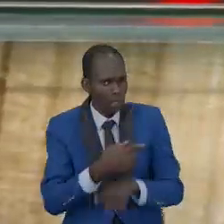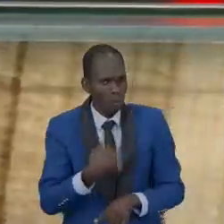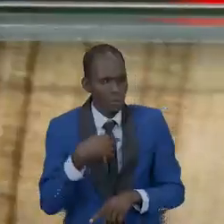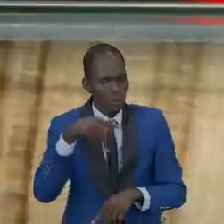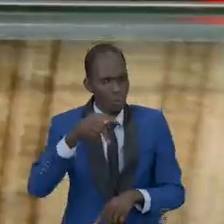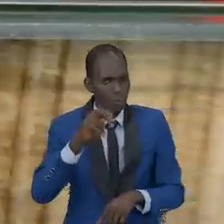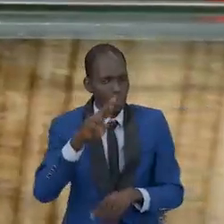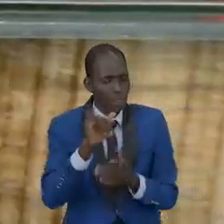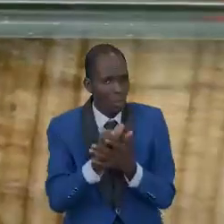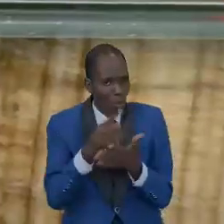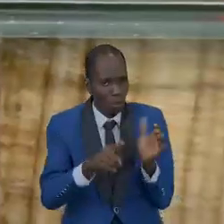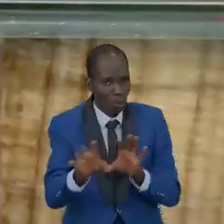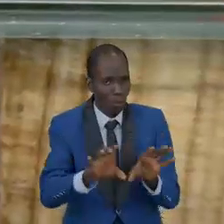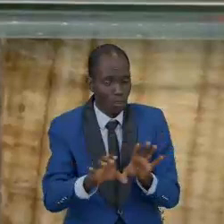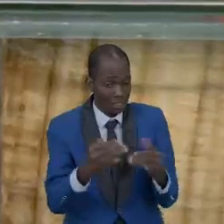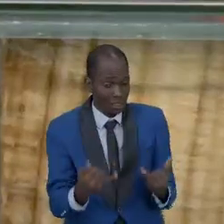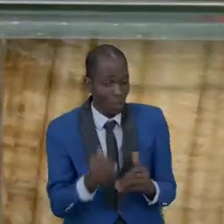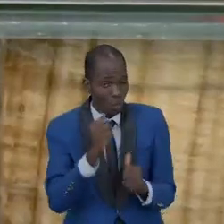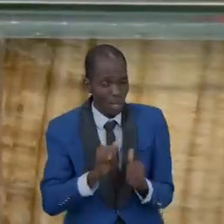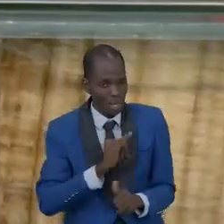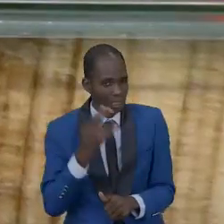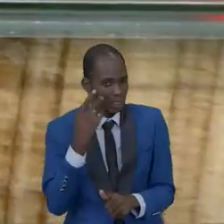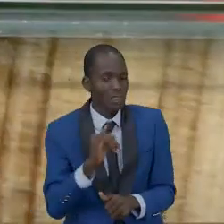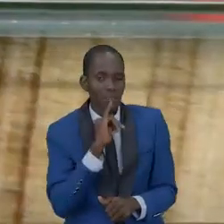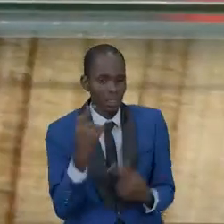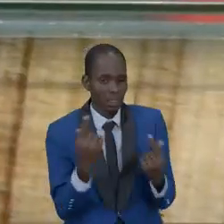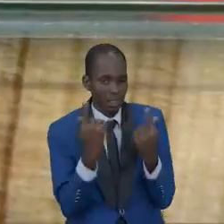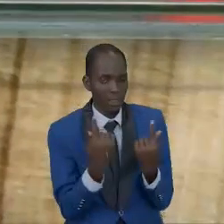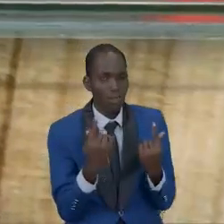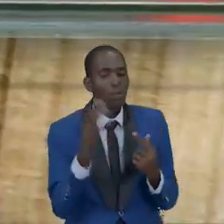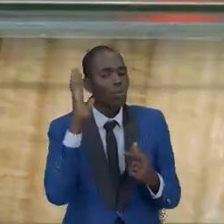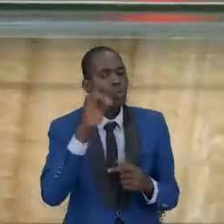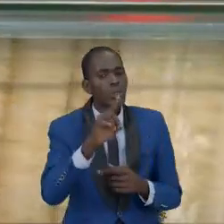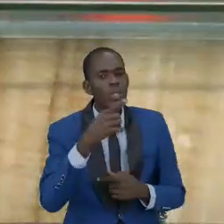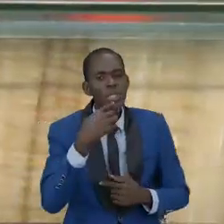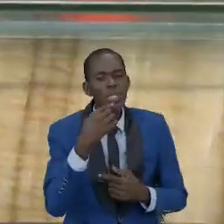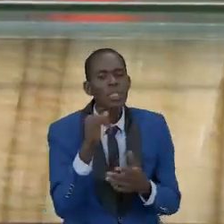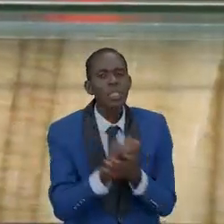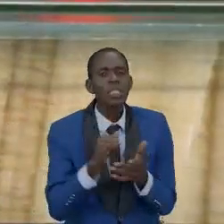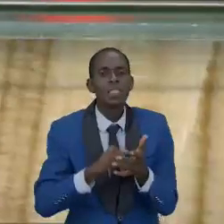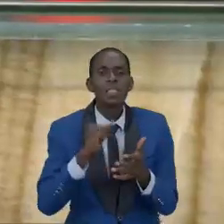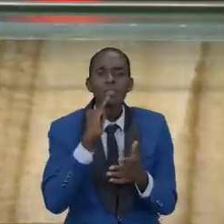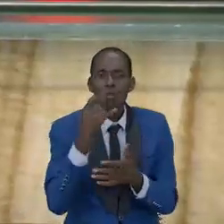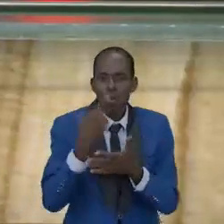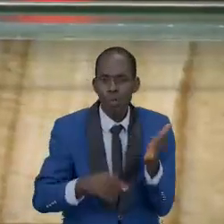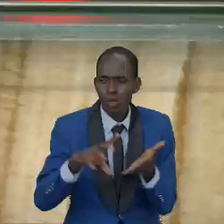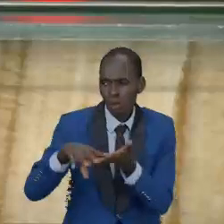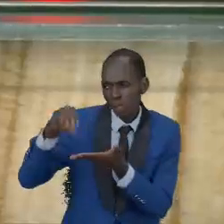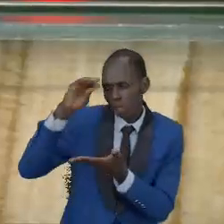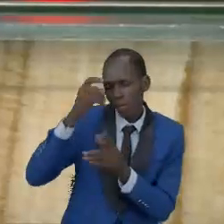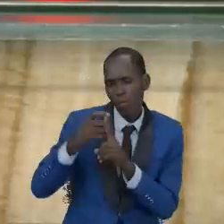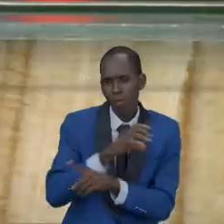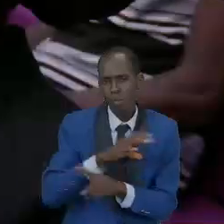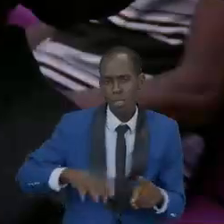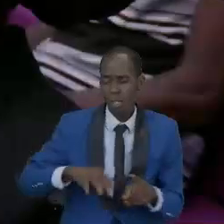you've done now, which is sin, would you say that is the product of Christ? Christ made